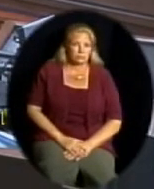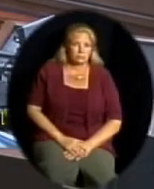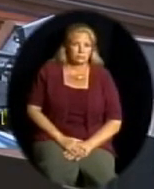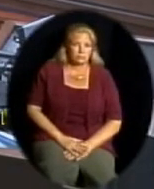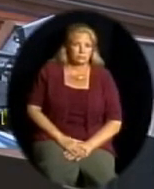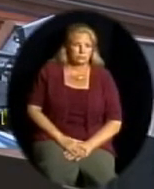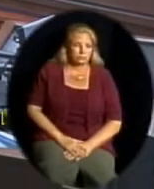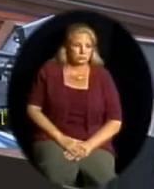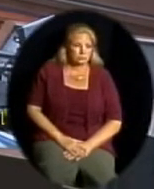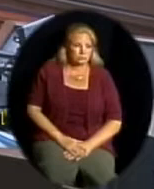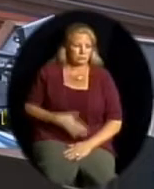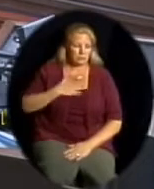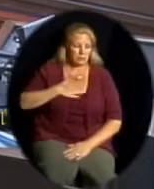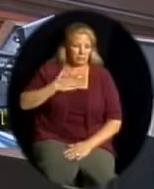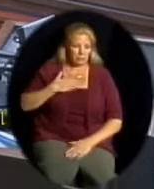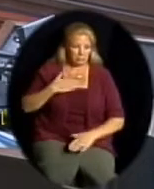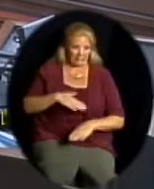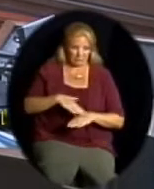Mrs. Carpenter, will you call the roll, please?